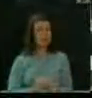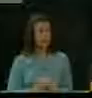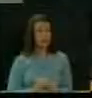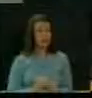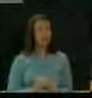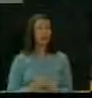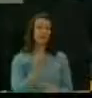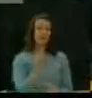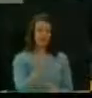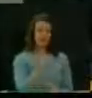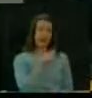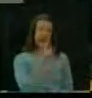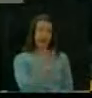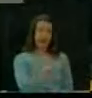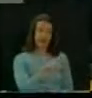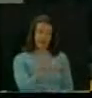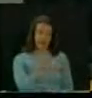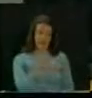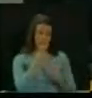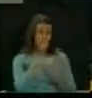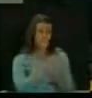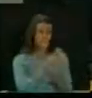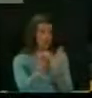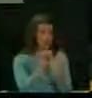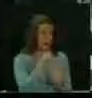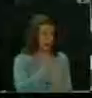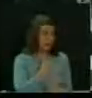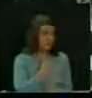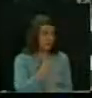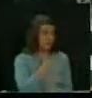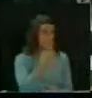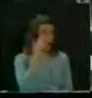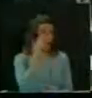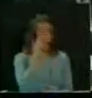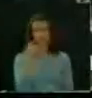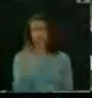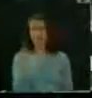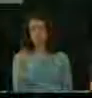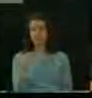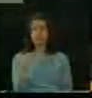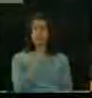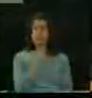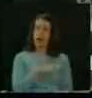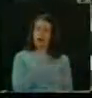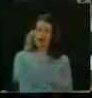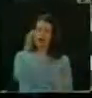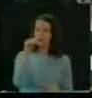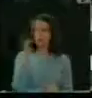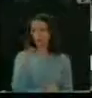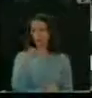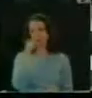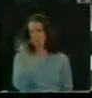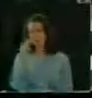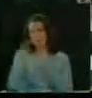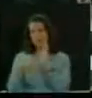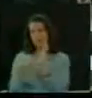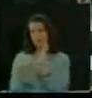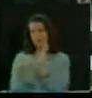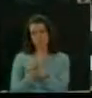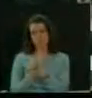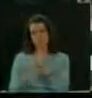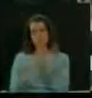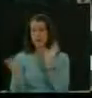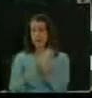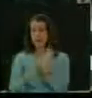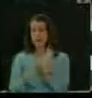meeting. Certainly did. But if you read the papers like I did, well, I don't always. Bad boys. I don't always read the paper, but